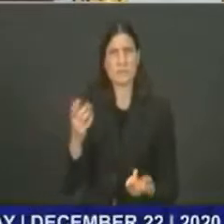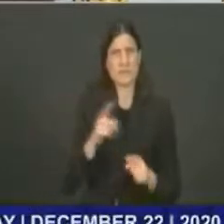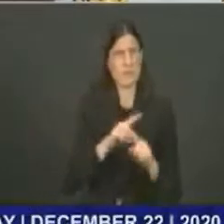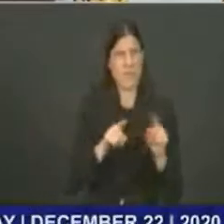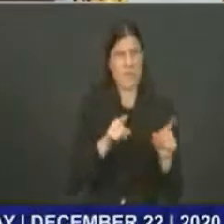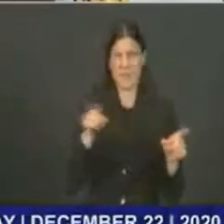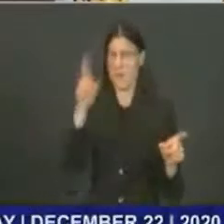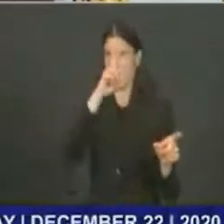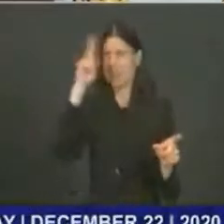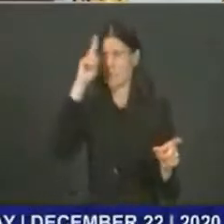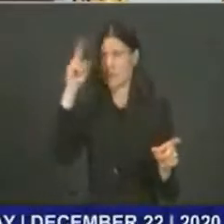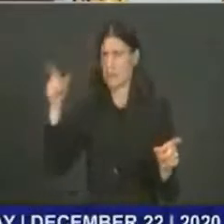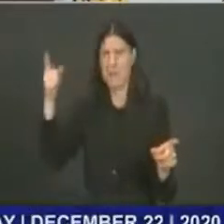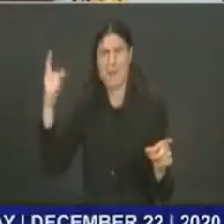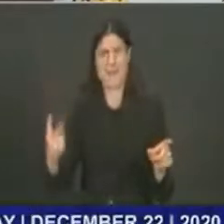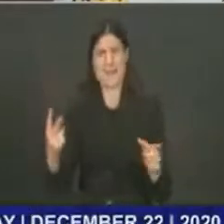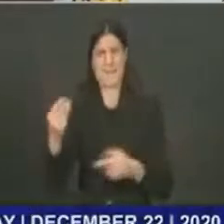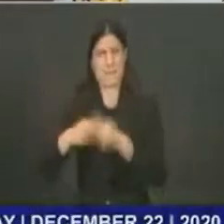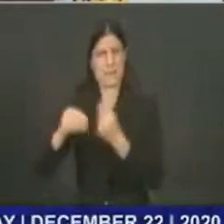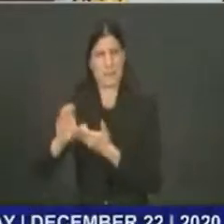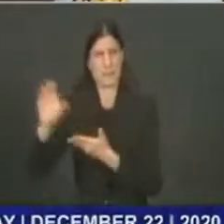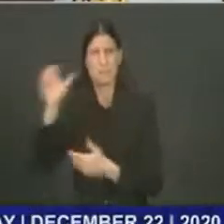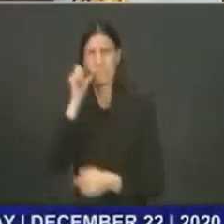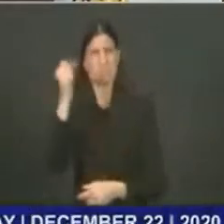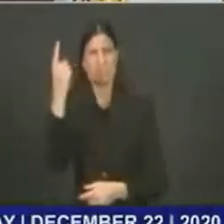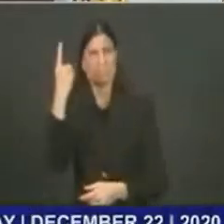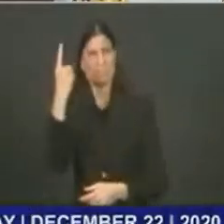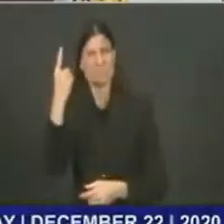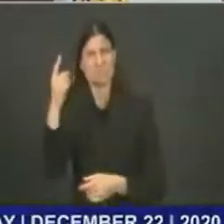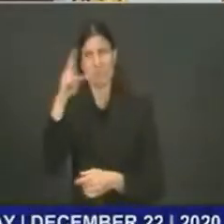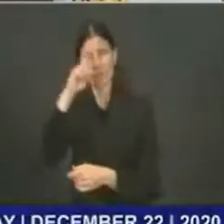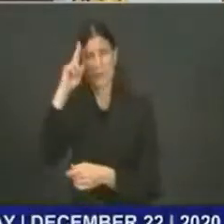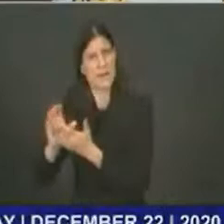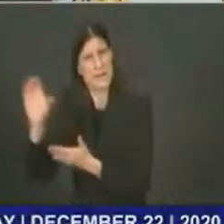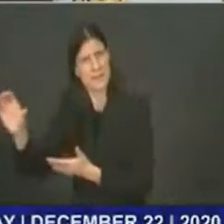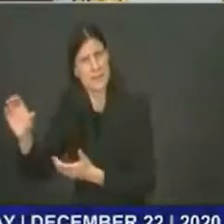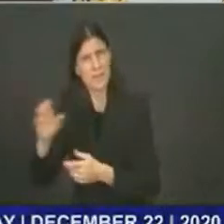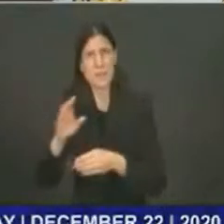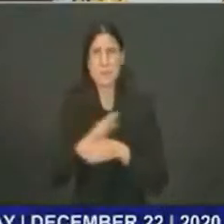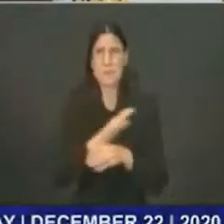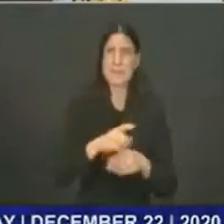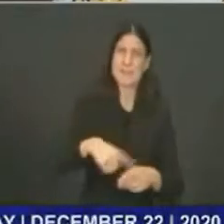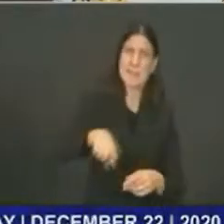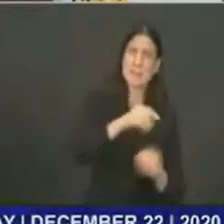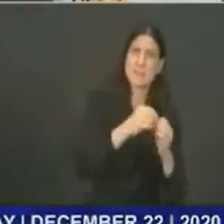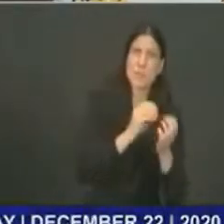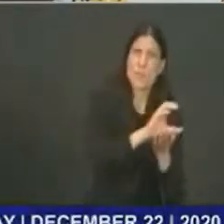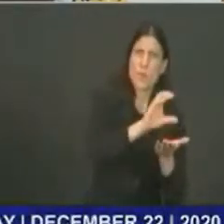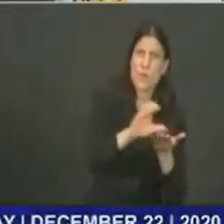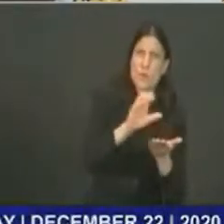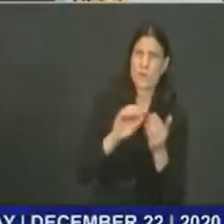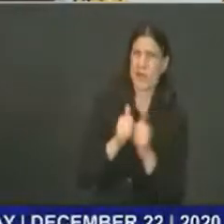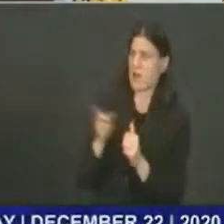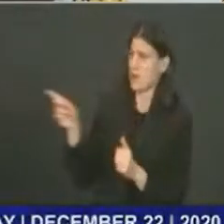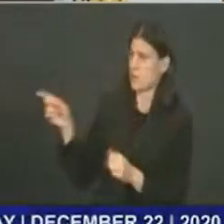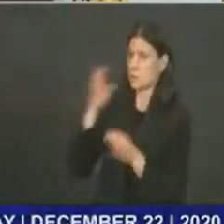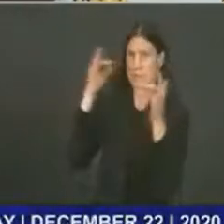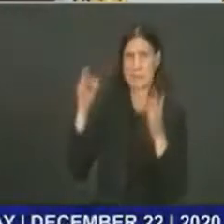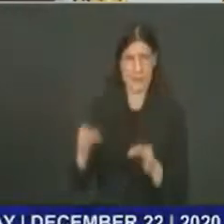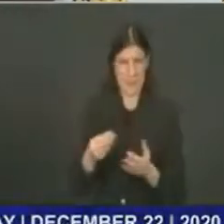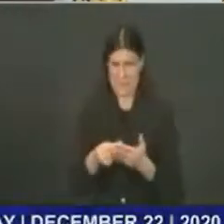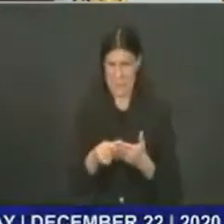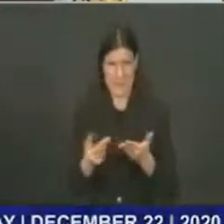and $125 million to those businesses when they think they should get more, and kind of how that was formulated and why they couldn't get more? Yeah.